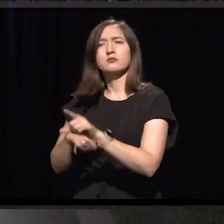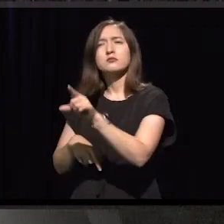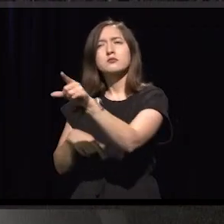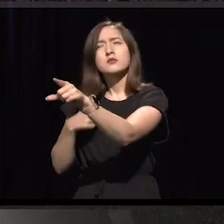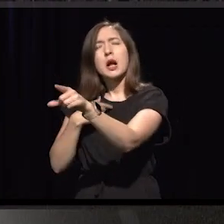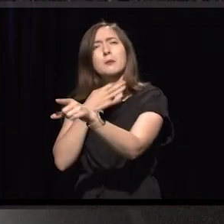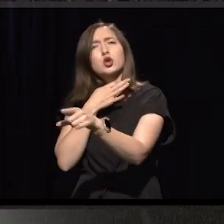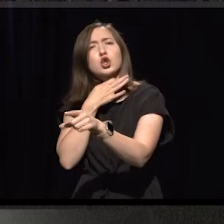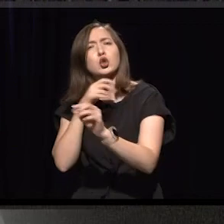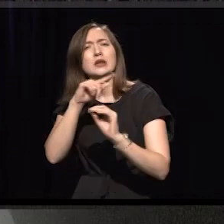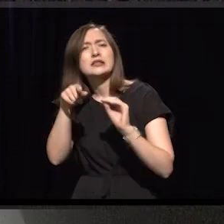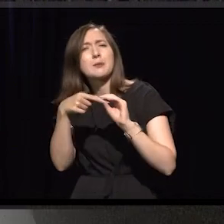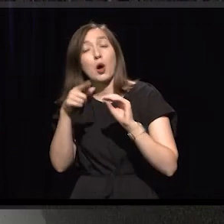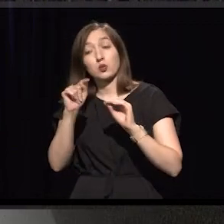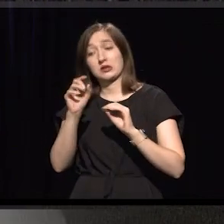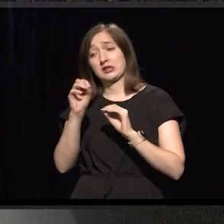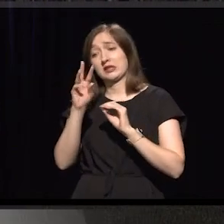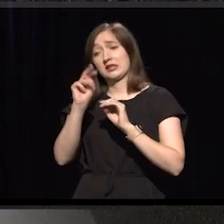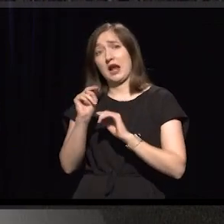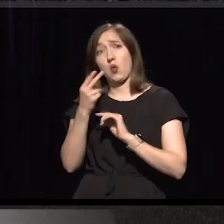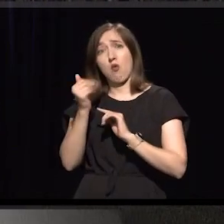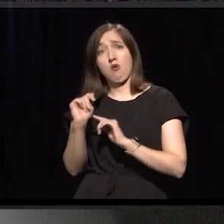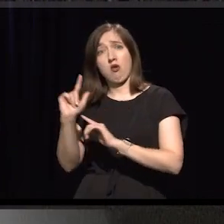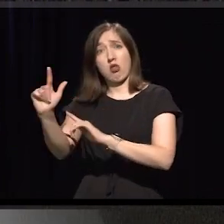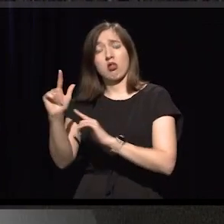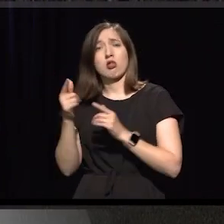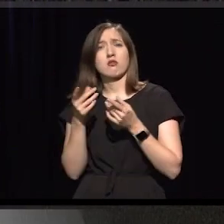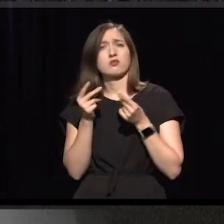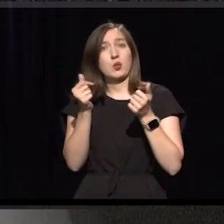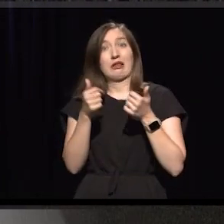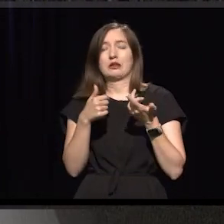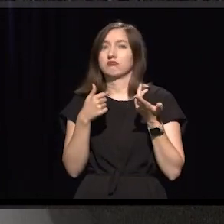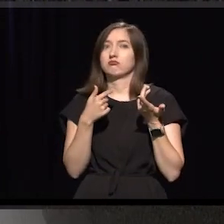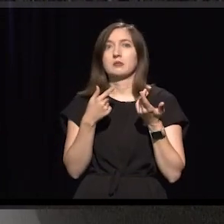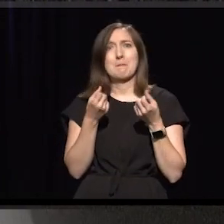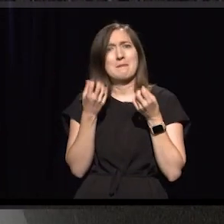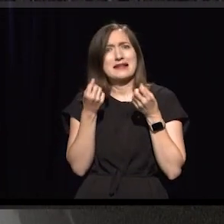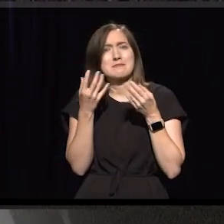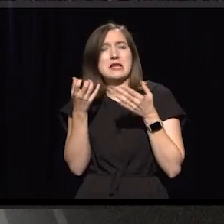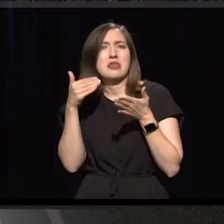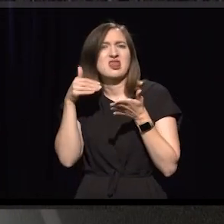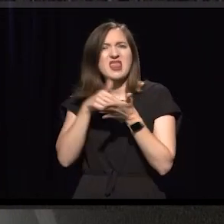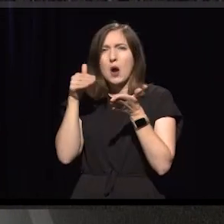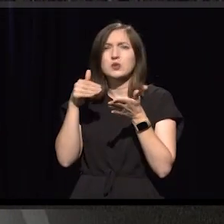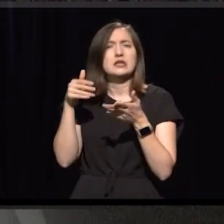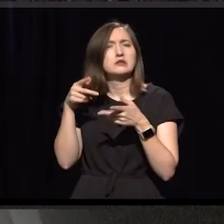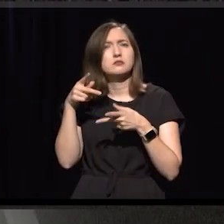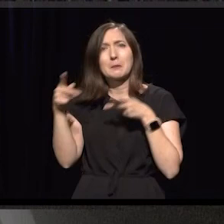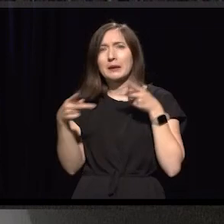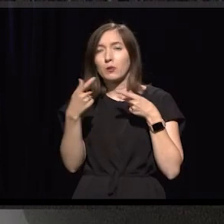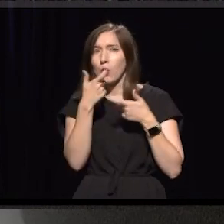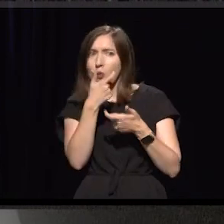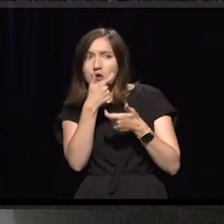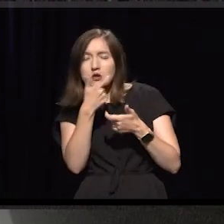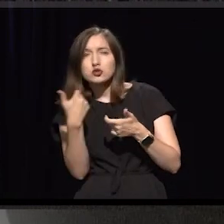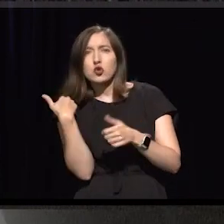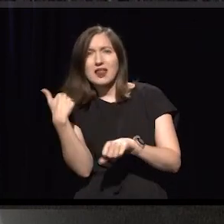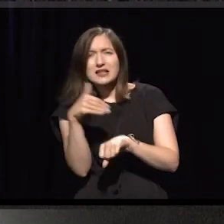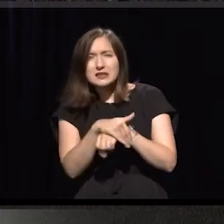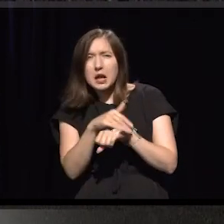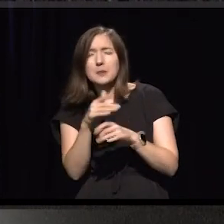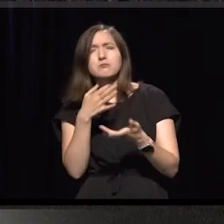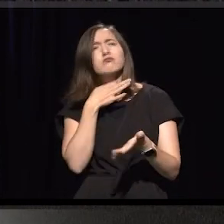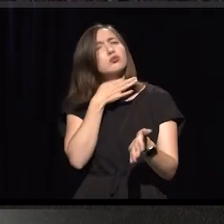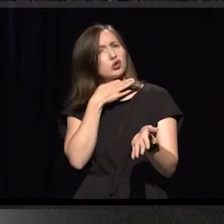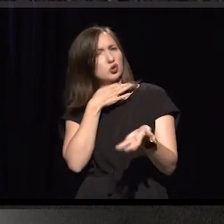quickly, there were thousands of people watching last night, but with there being millions of people in the city and surrounding areas, how are you guys working to